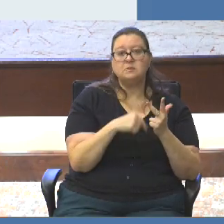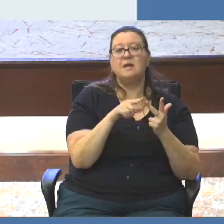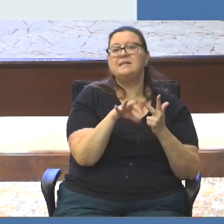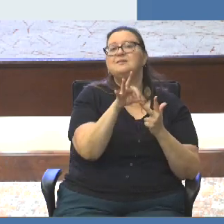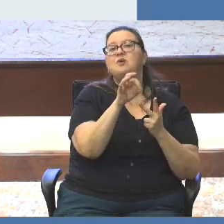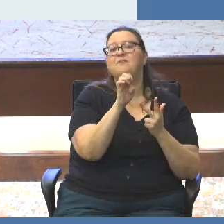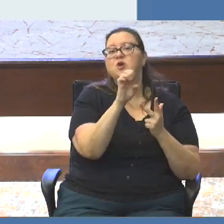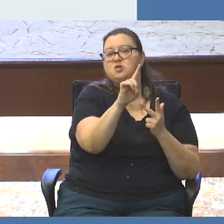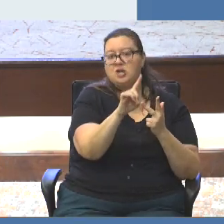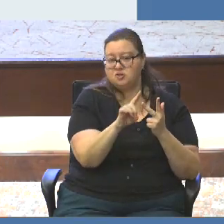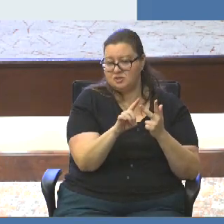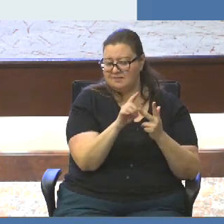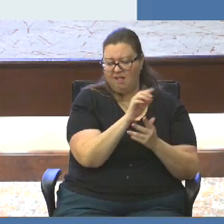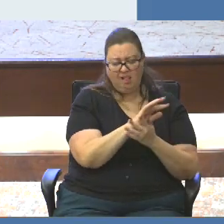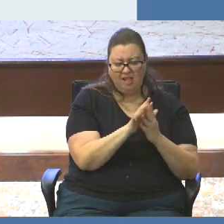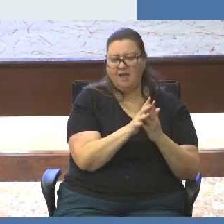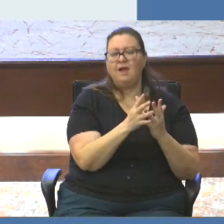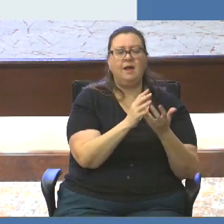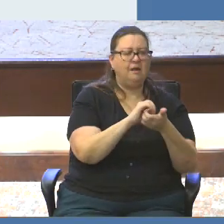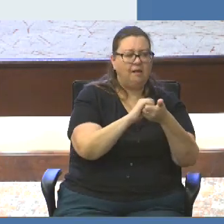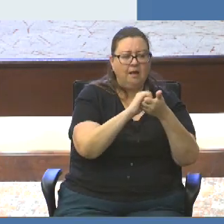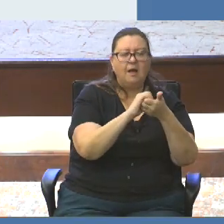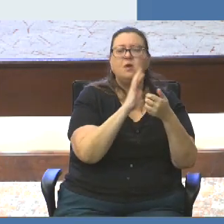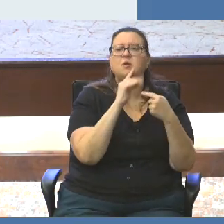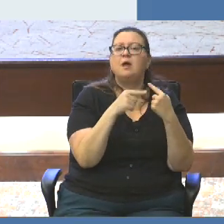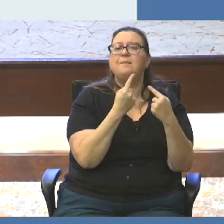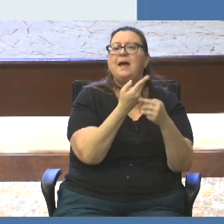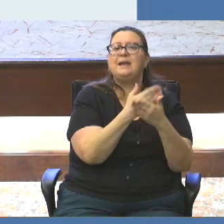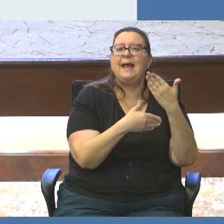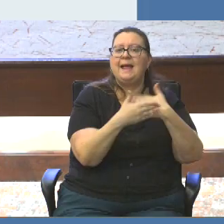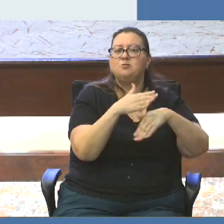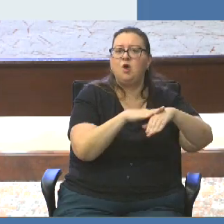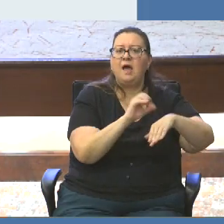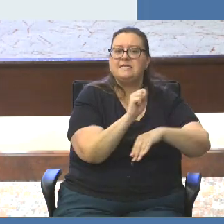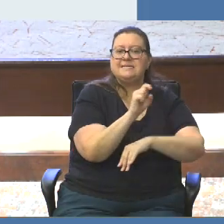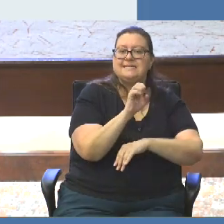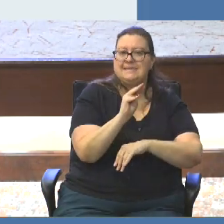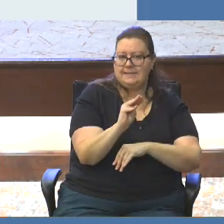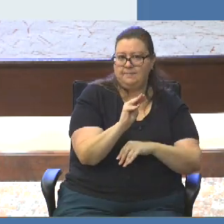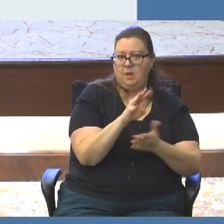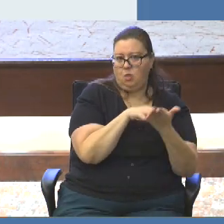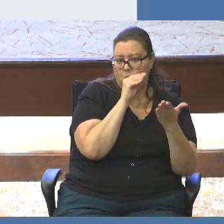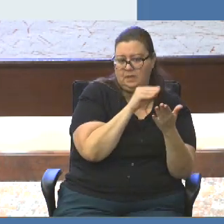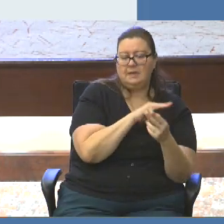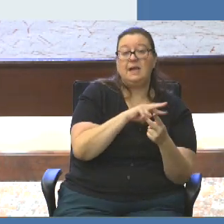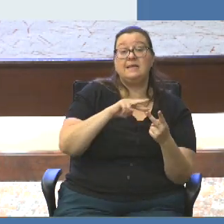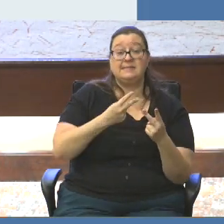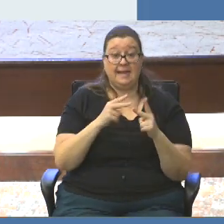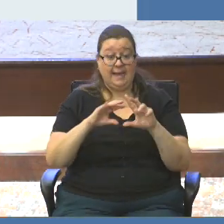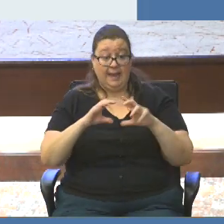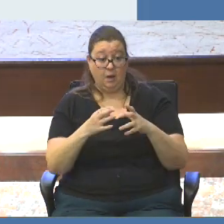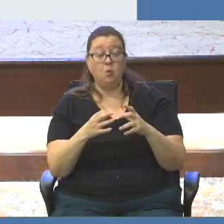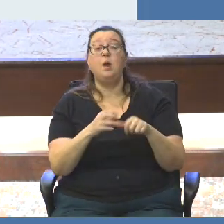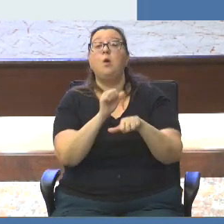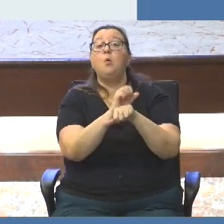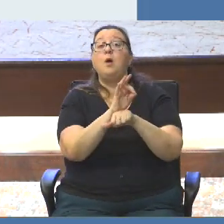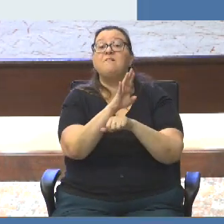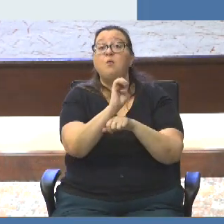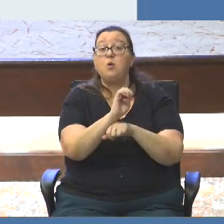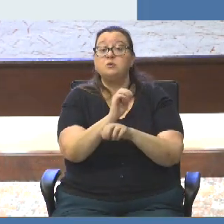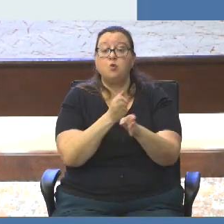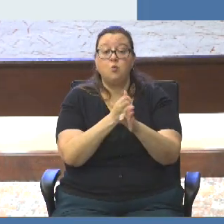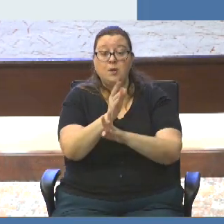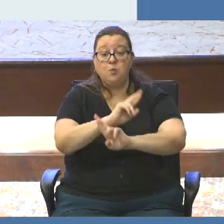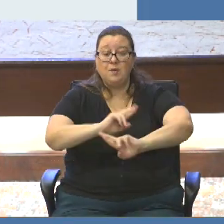name a few, and these conversations focused on hands-on STEAM learning. Another category, workforce and career